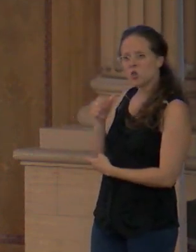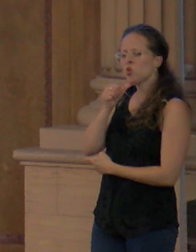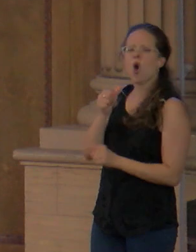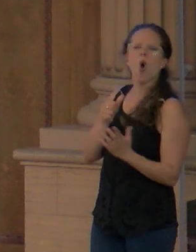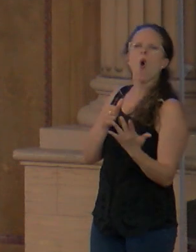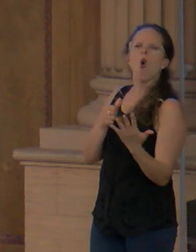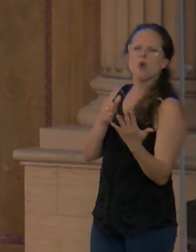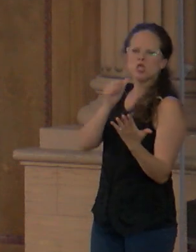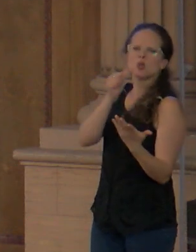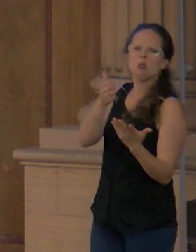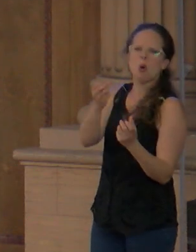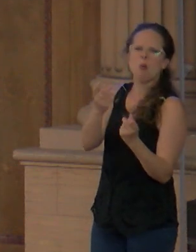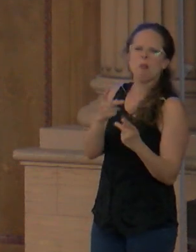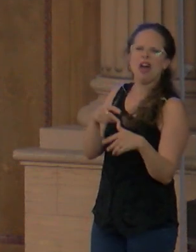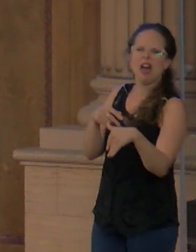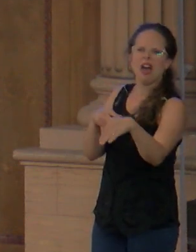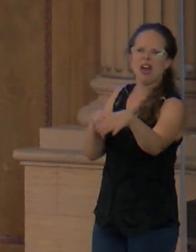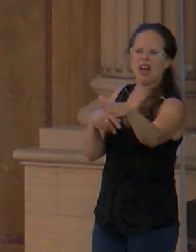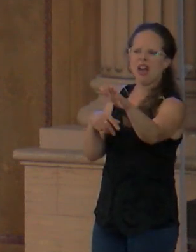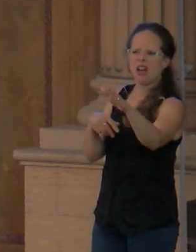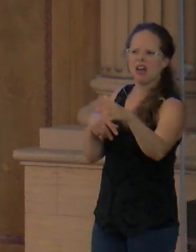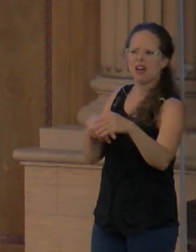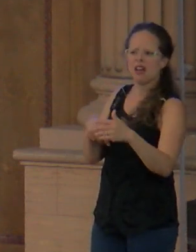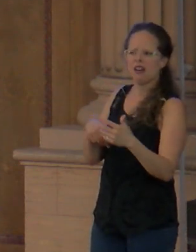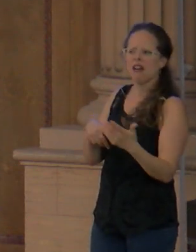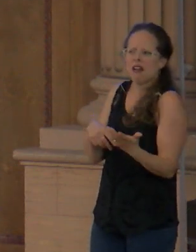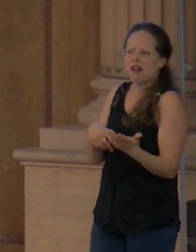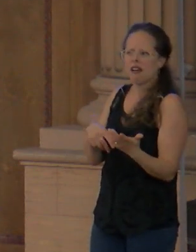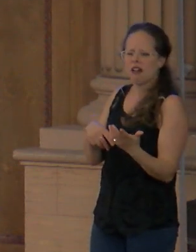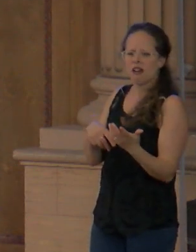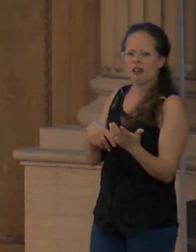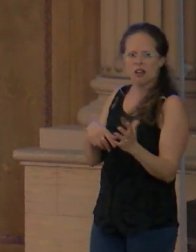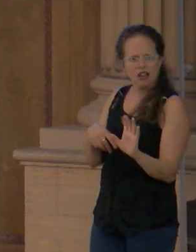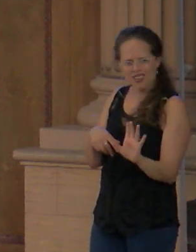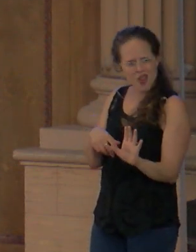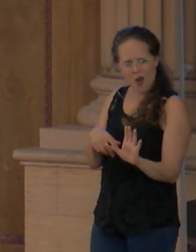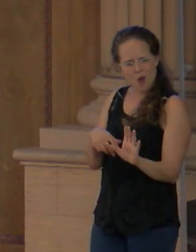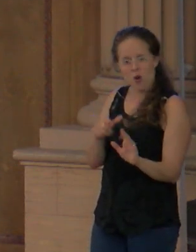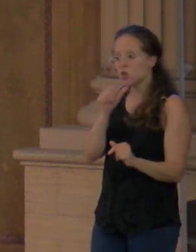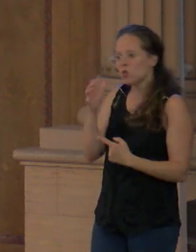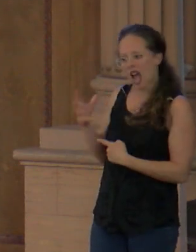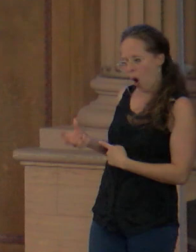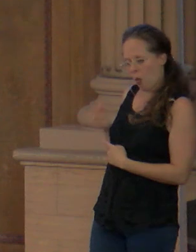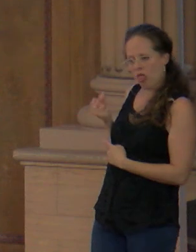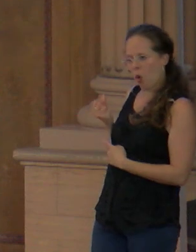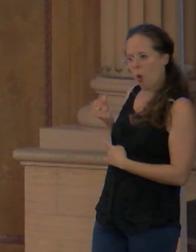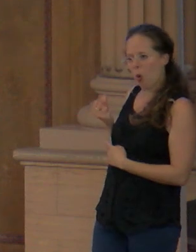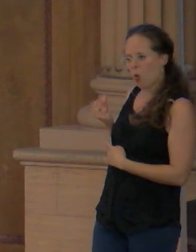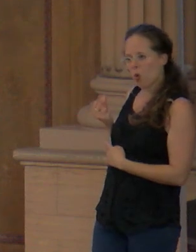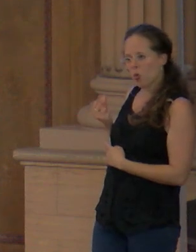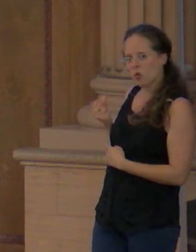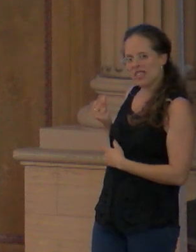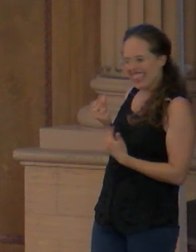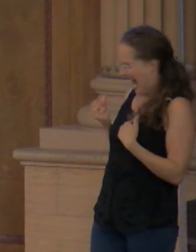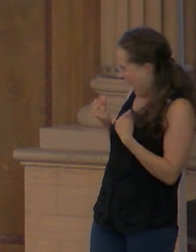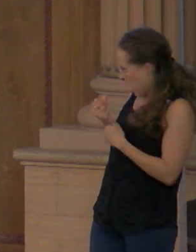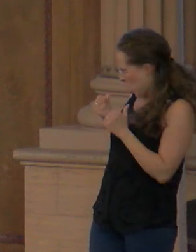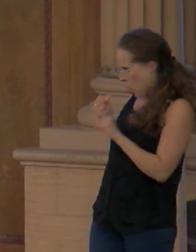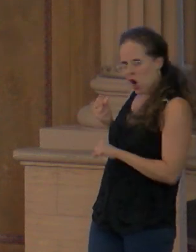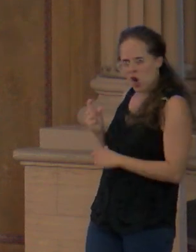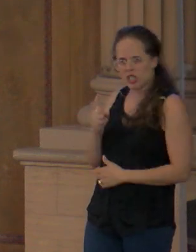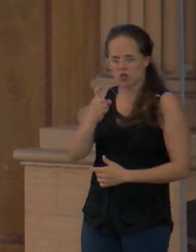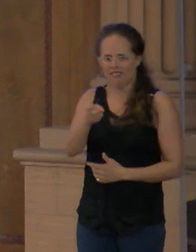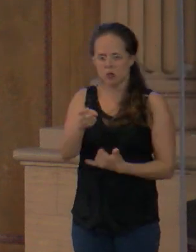tomorrow. Don't try to get out of this obligation by saying, yeah, come back tomorrow, and then you're not there tomorrow. Don't withhold the good that you could do for them now.